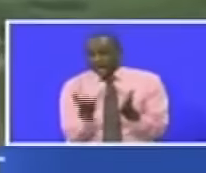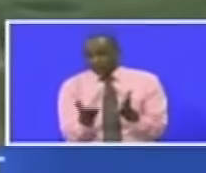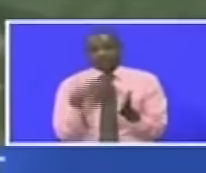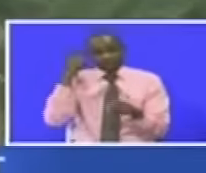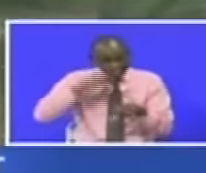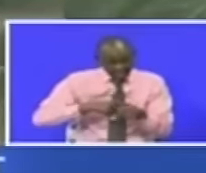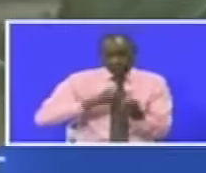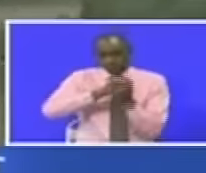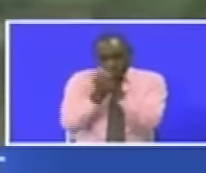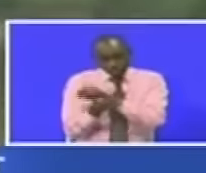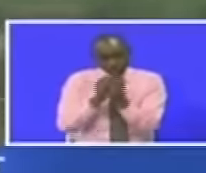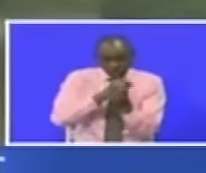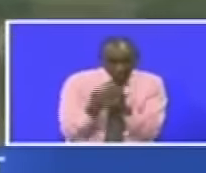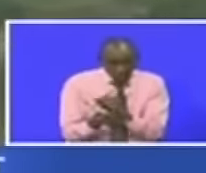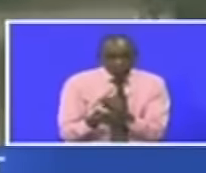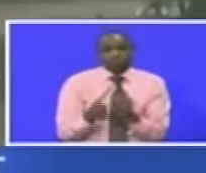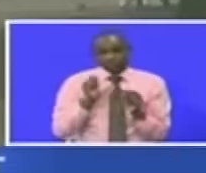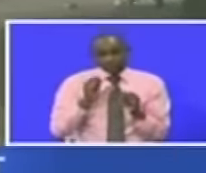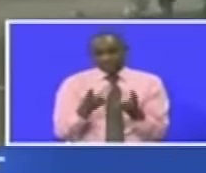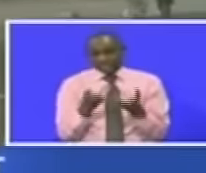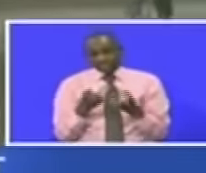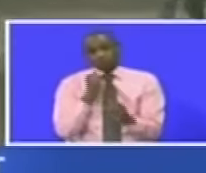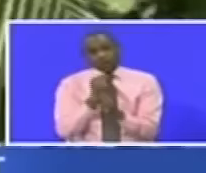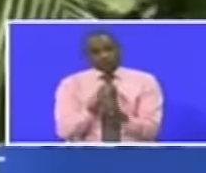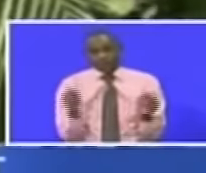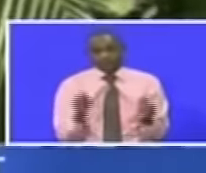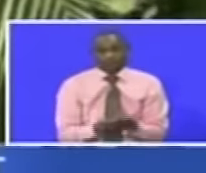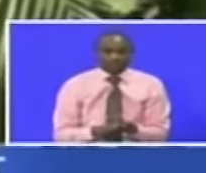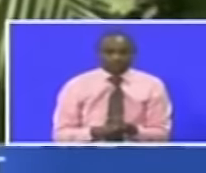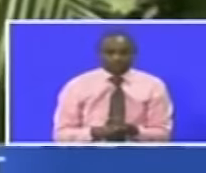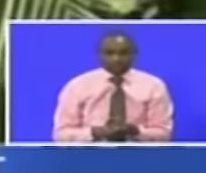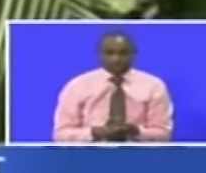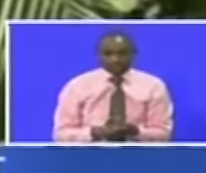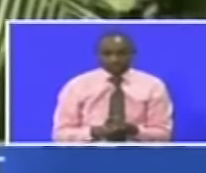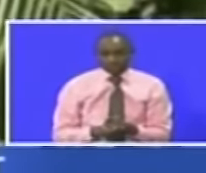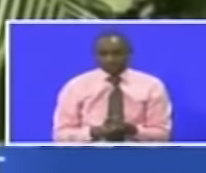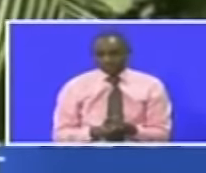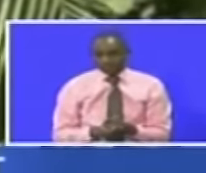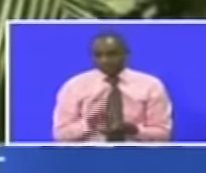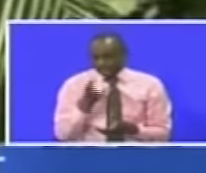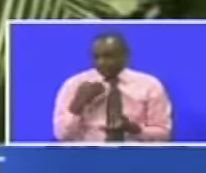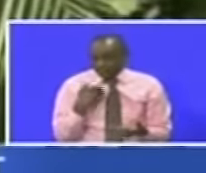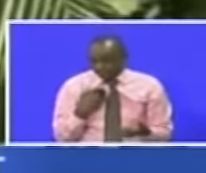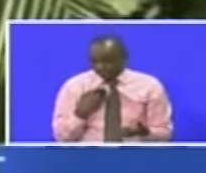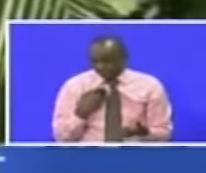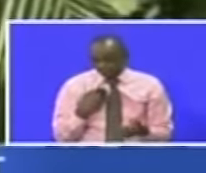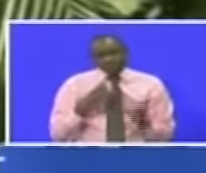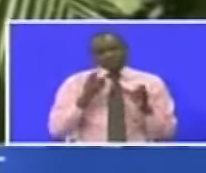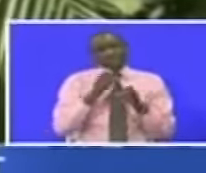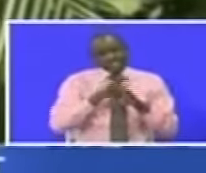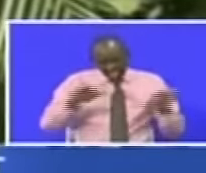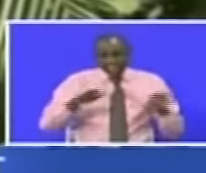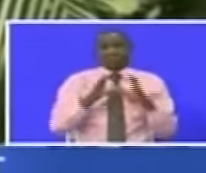now and then to make sure that they meet the functionality they are intended to. He knows that's not the correct position in law. Once classification is